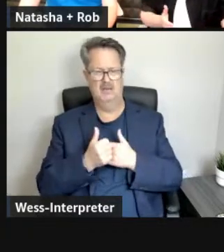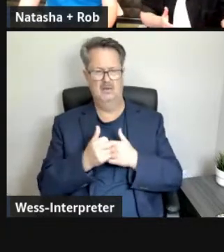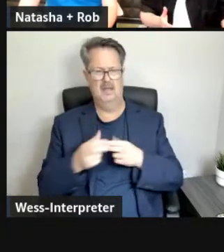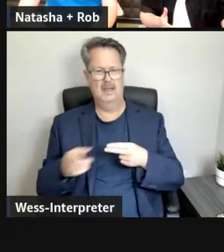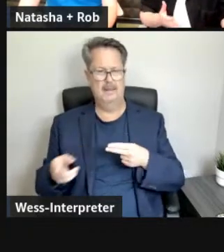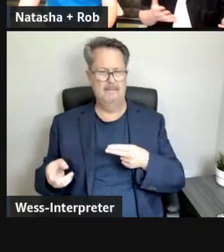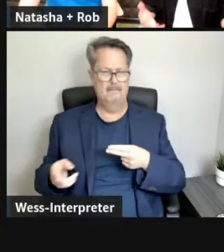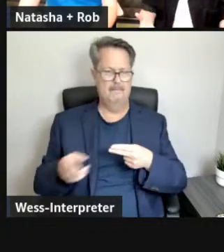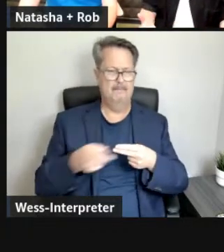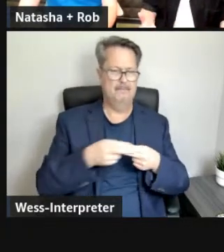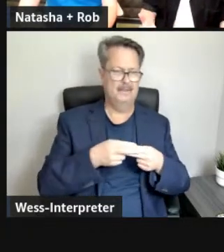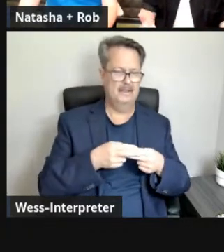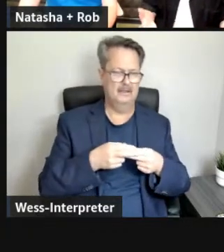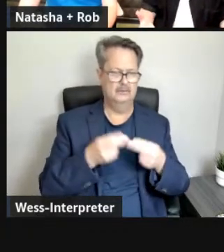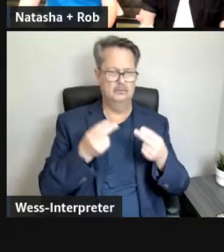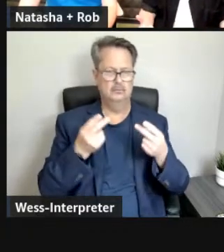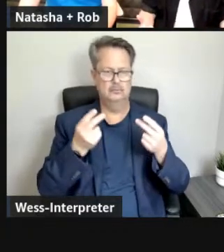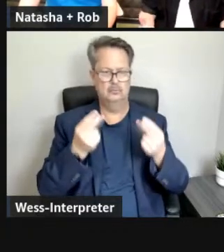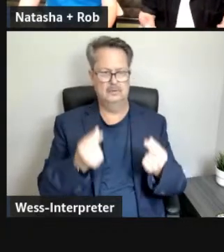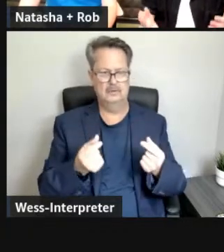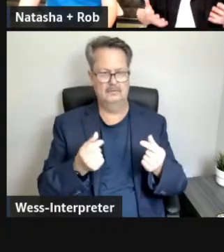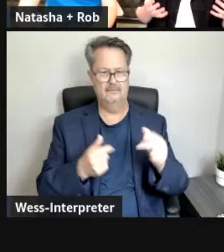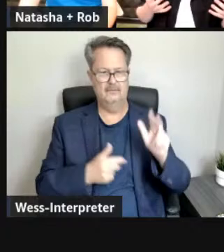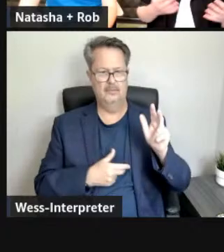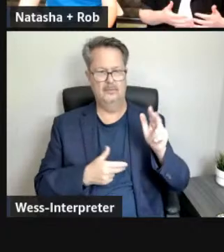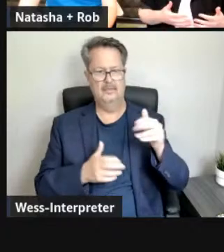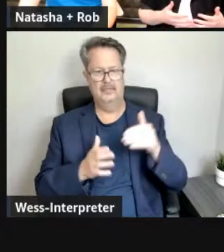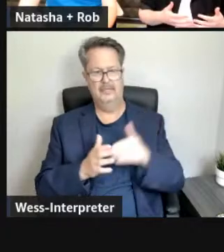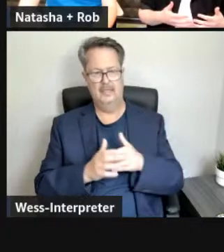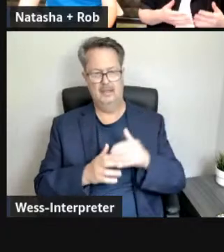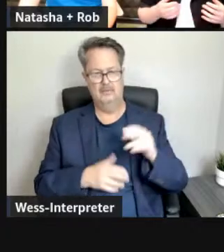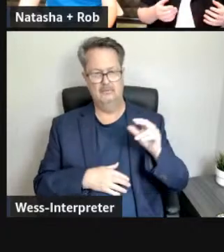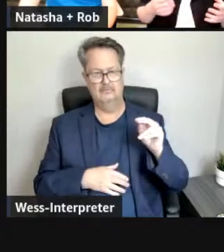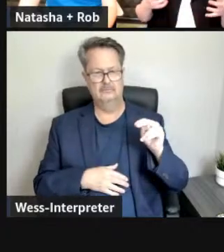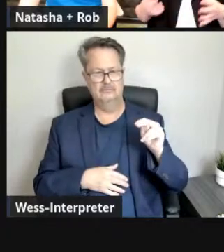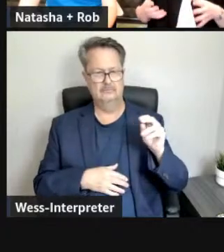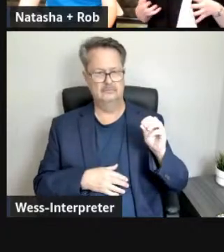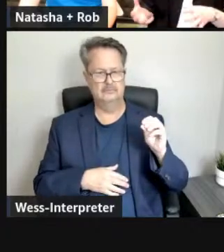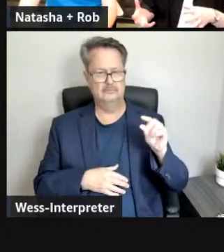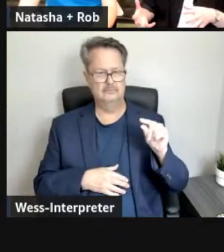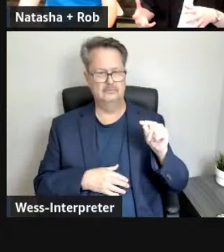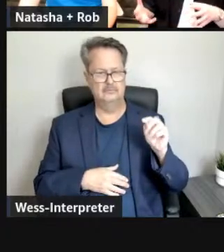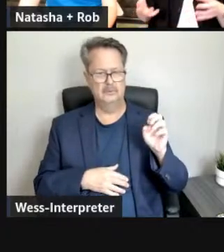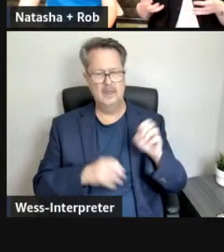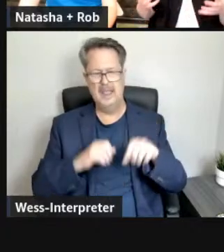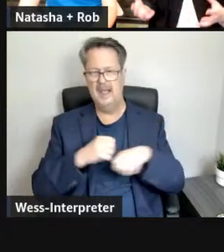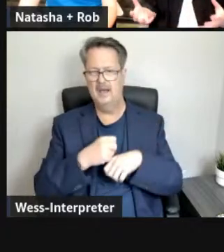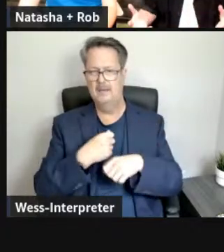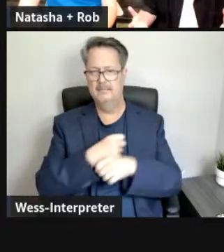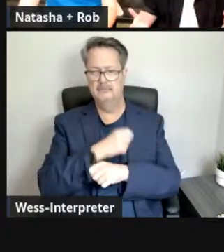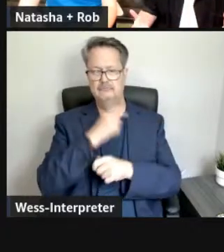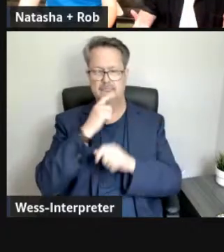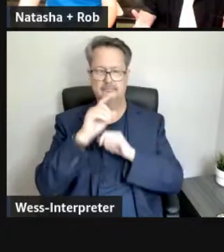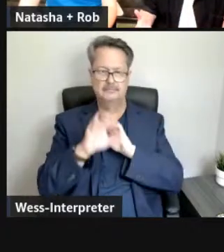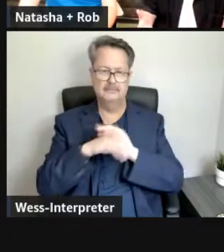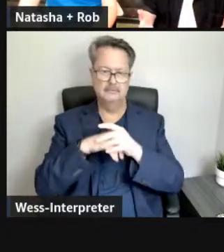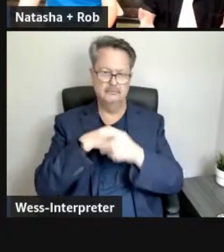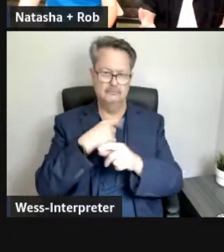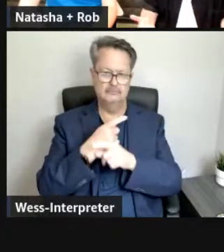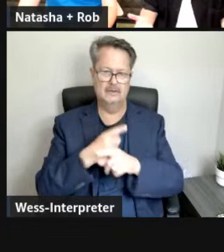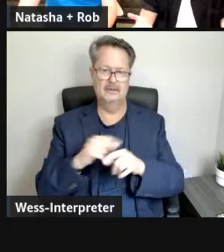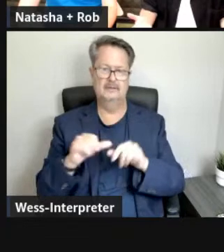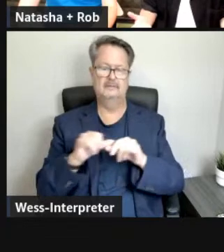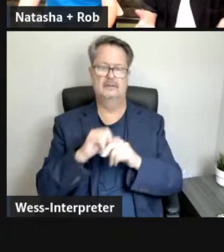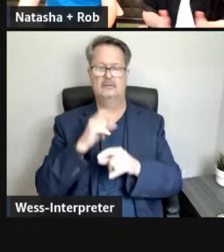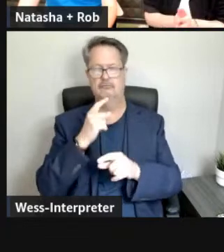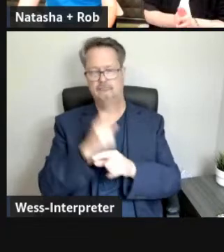really quickly when I have 3,000 nodes? How do I ensure that I'm picking the right sized or the right EC2 instances for